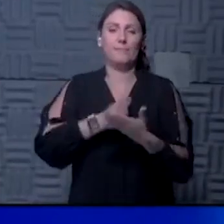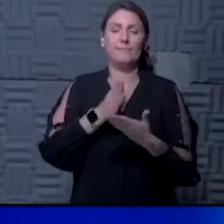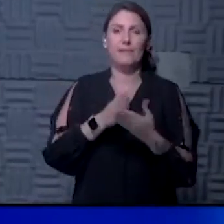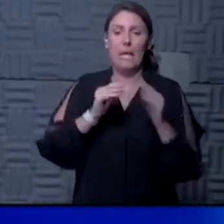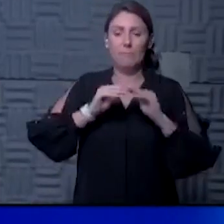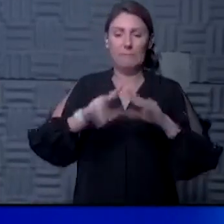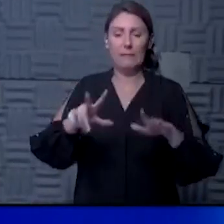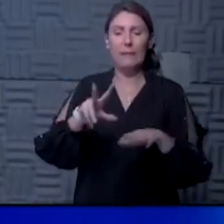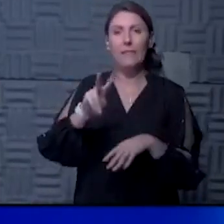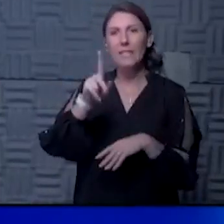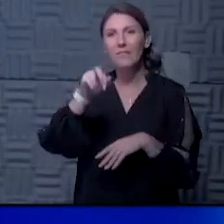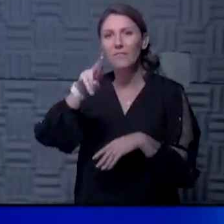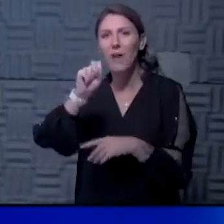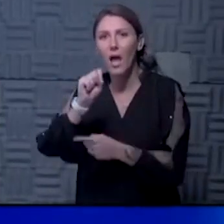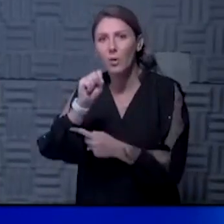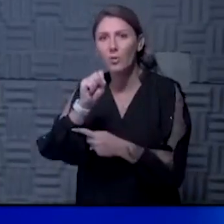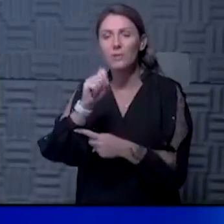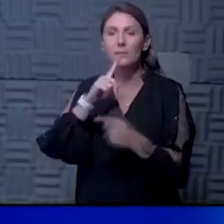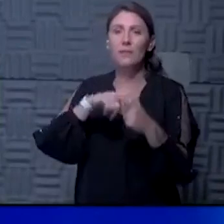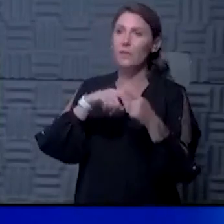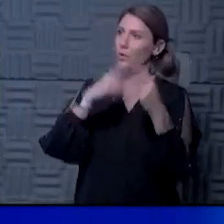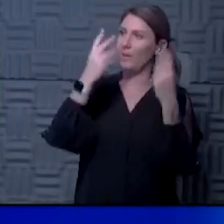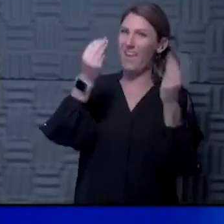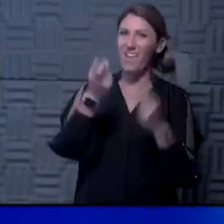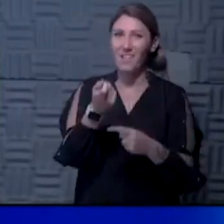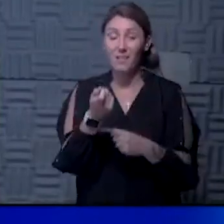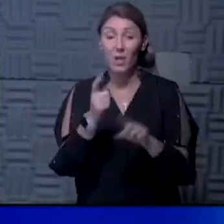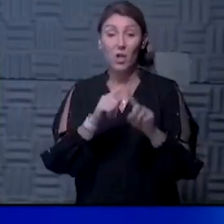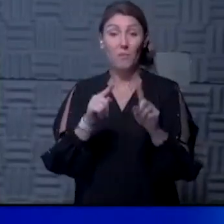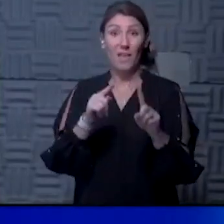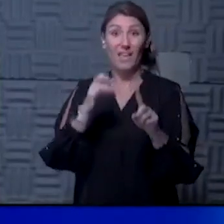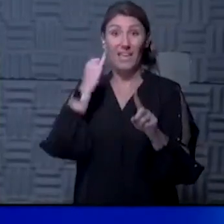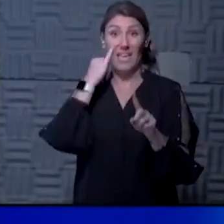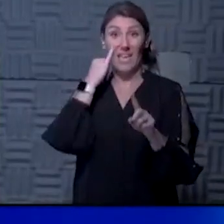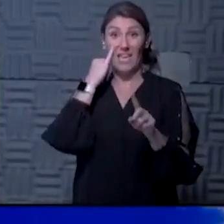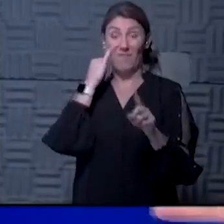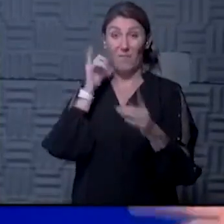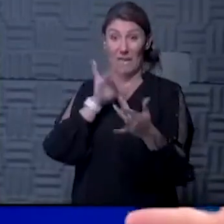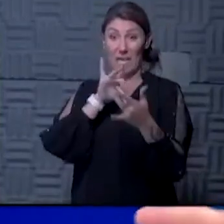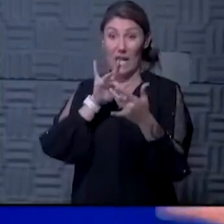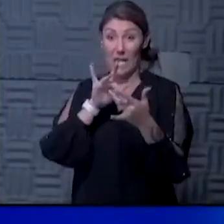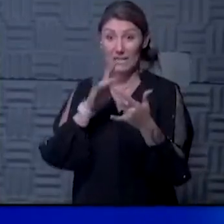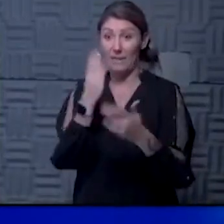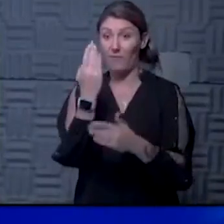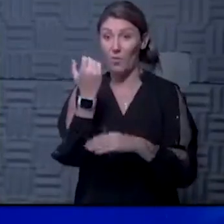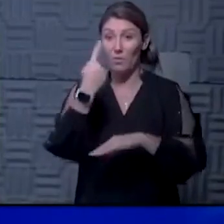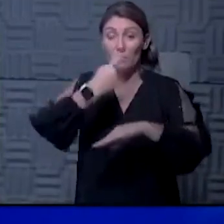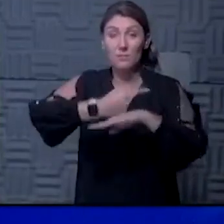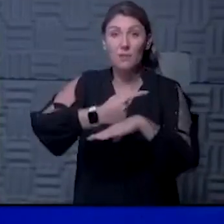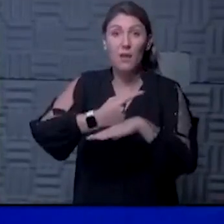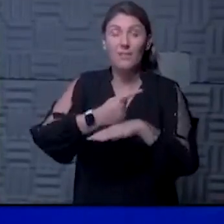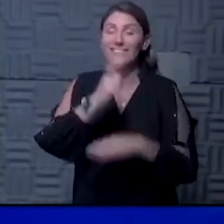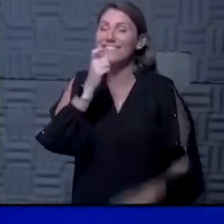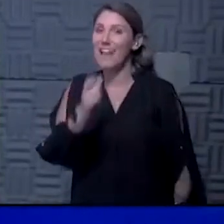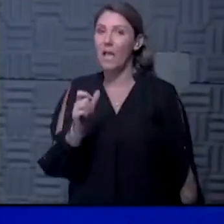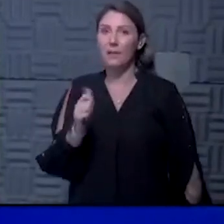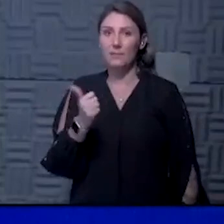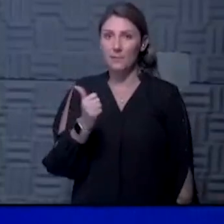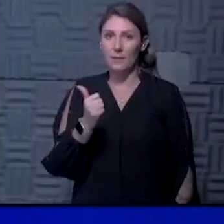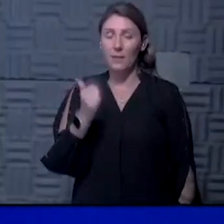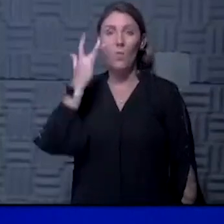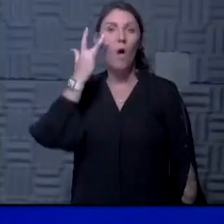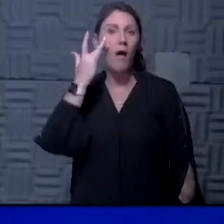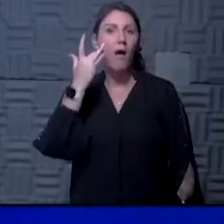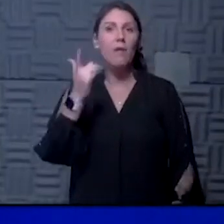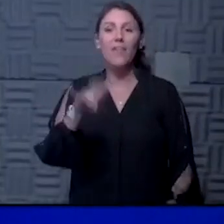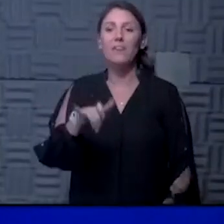virus, and at that point you can kind of get back out a little bit. But if you've been in contact with it, it's 14 days, not 10. But that in part gives you